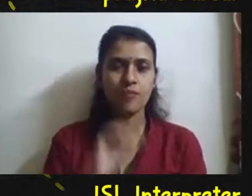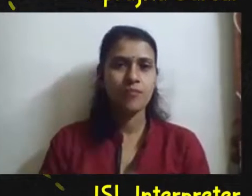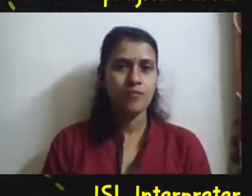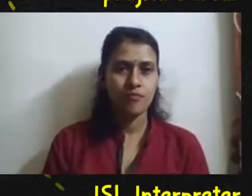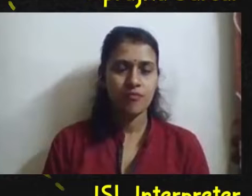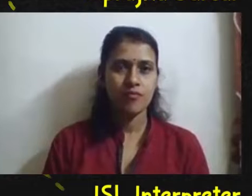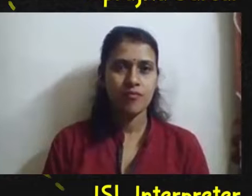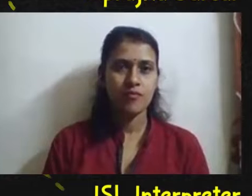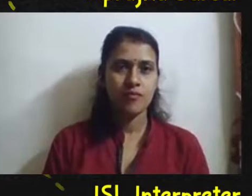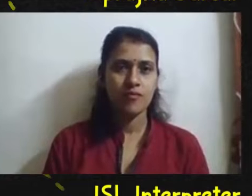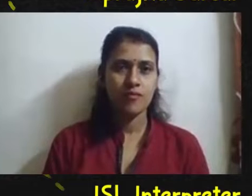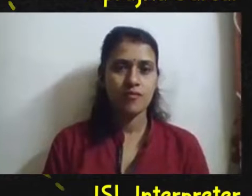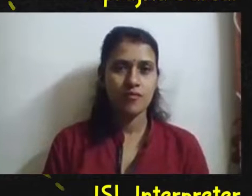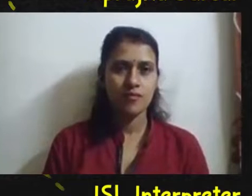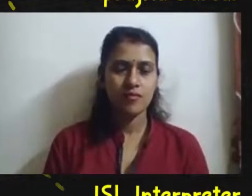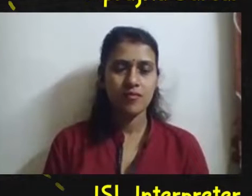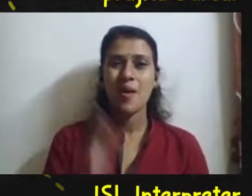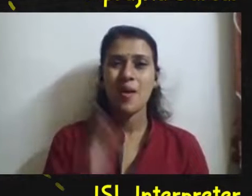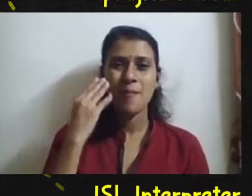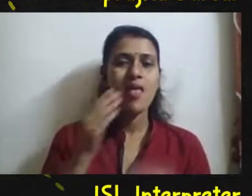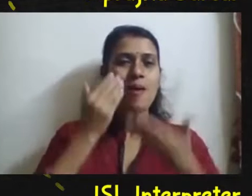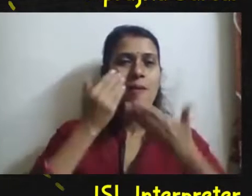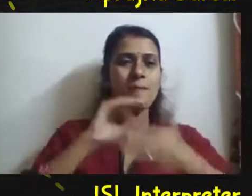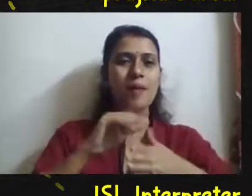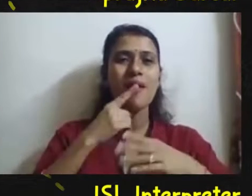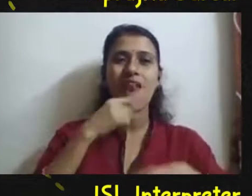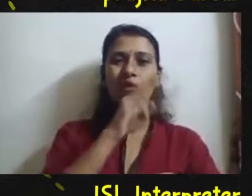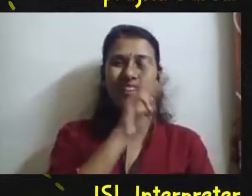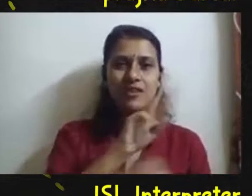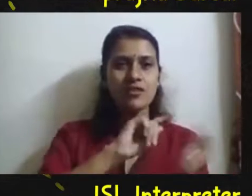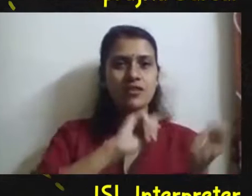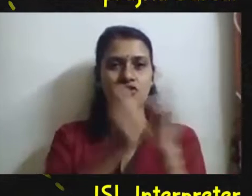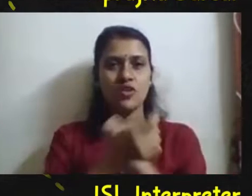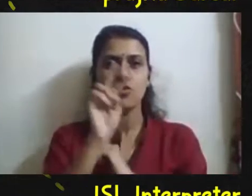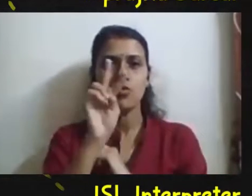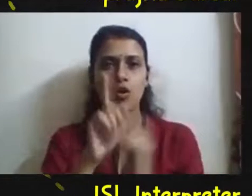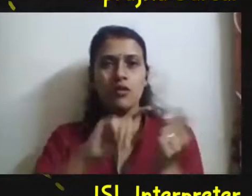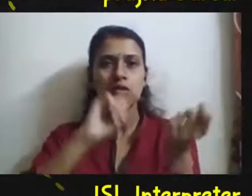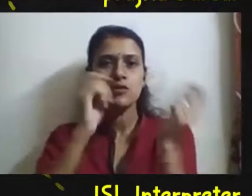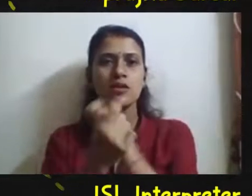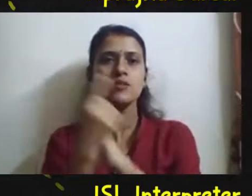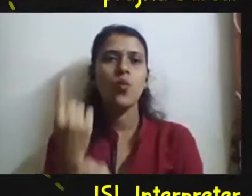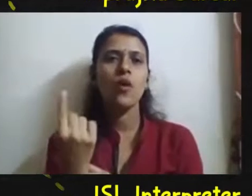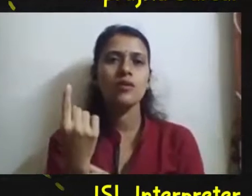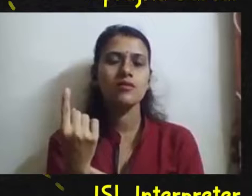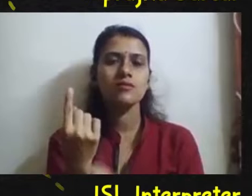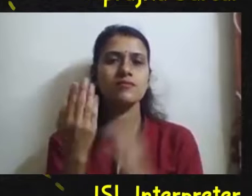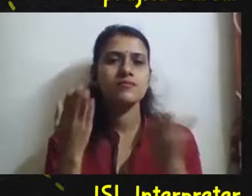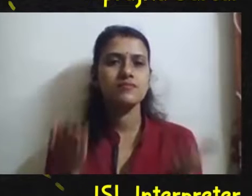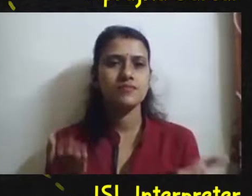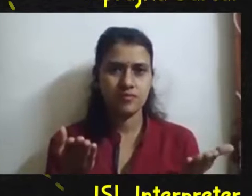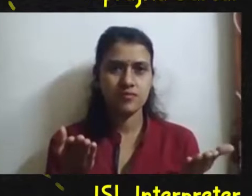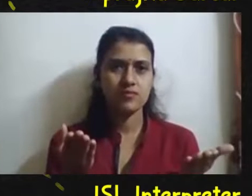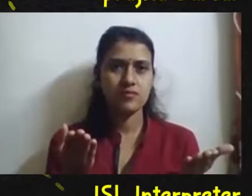to a three child family to a two child family to now a one child family in many states. It has been around for a really